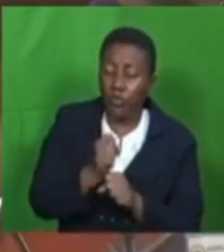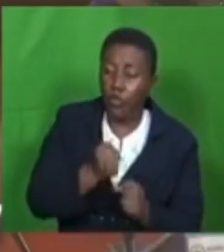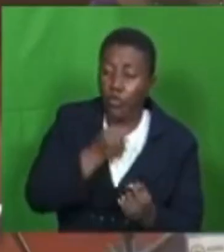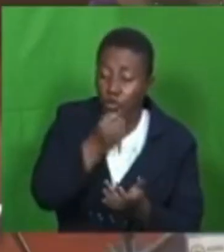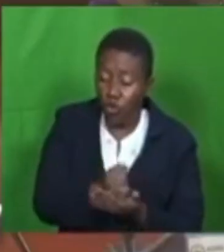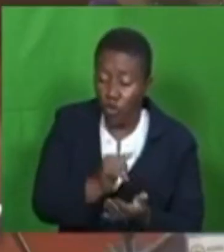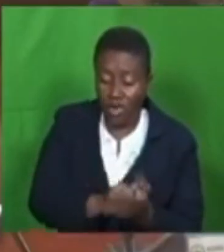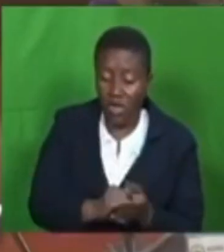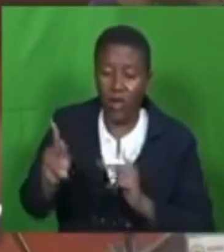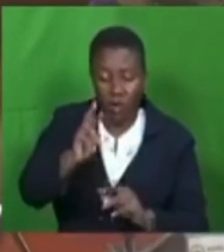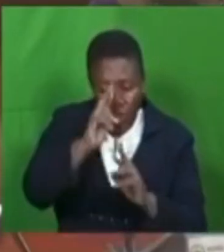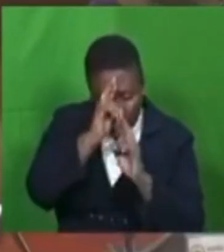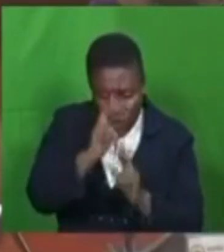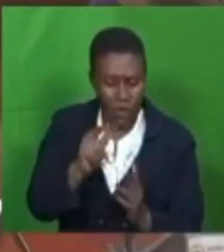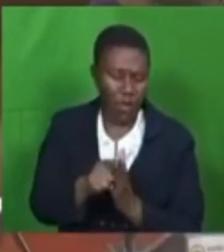Mr. Speaker,